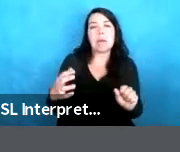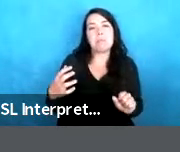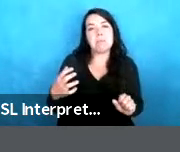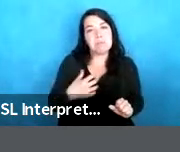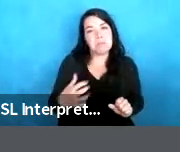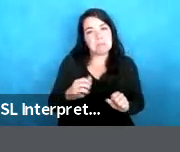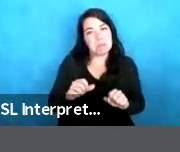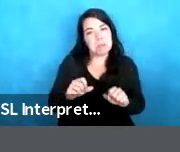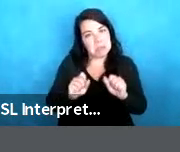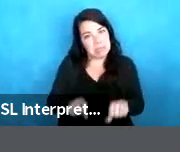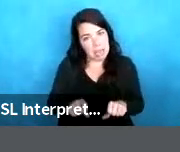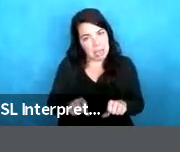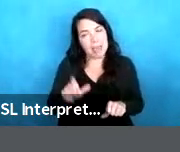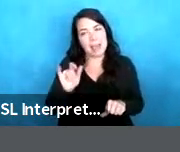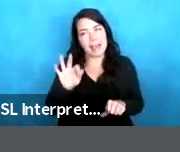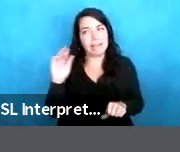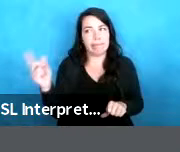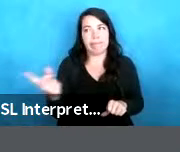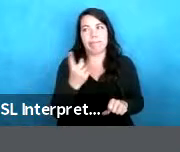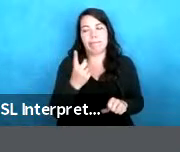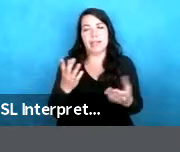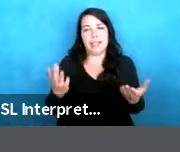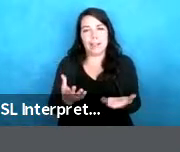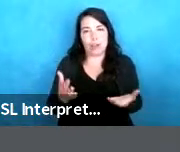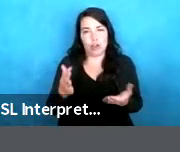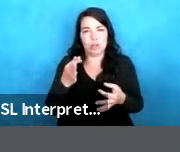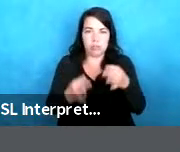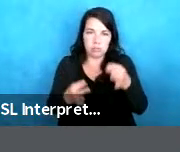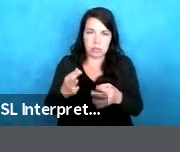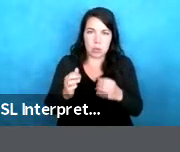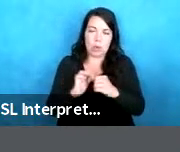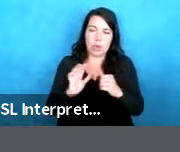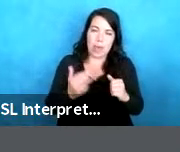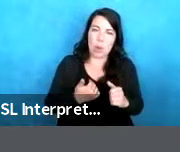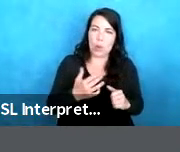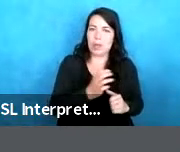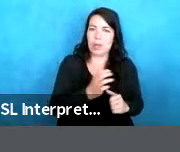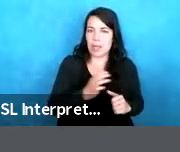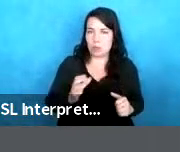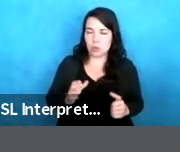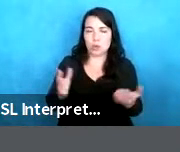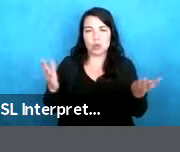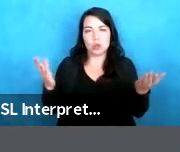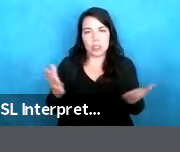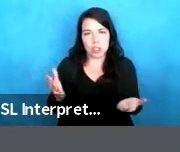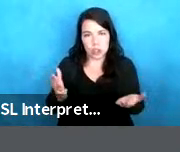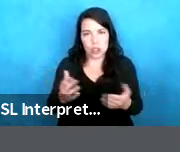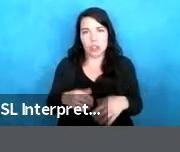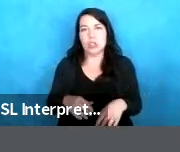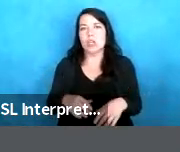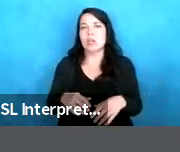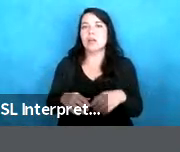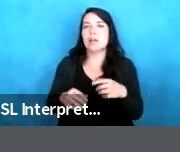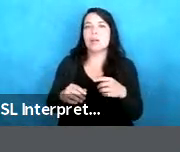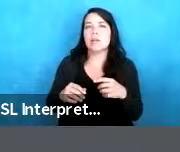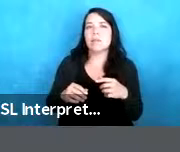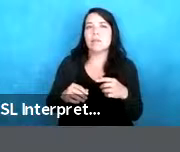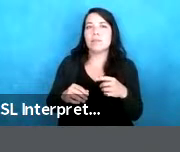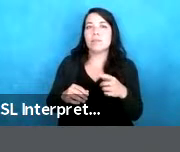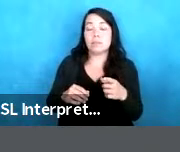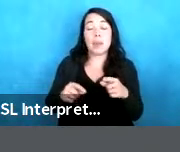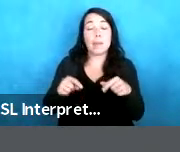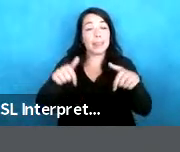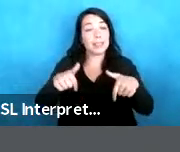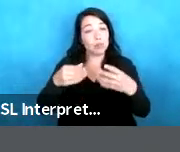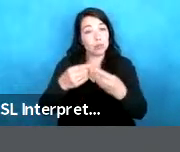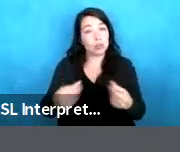before the governing body of the City of Española, authorizing the administration of the City of Española to cause removal of the ruined, damaged, and dilapidated structures, materials,